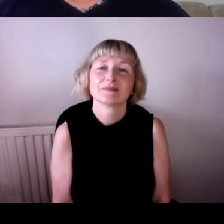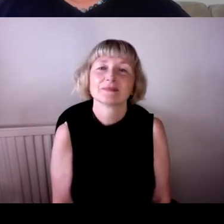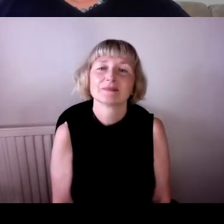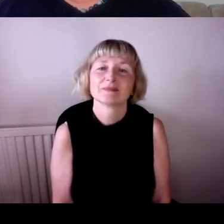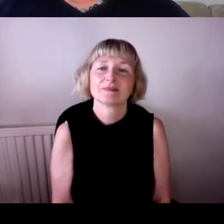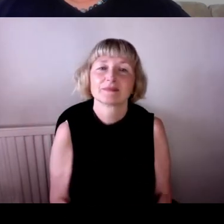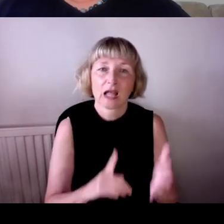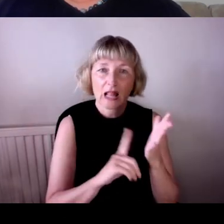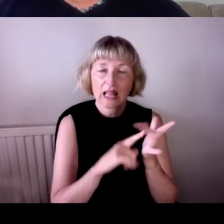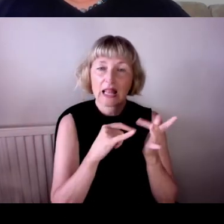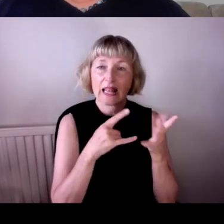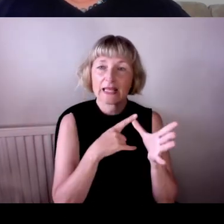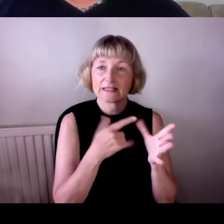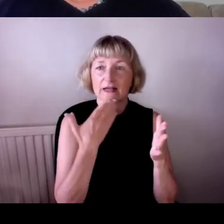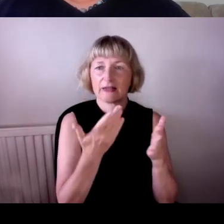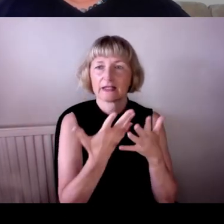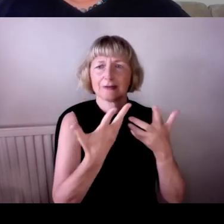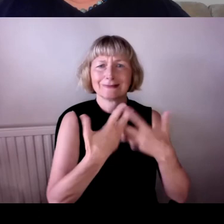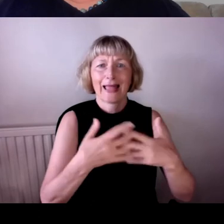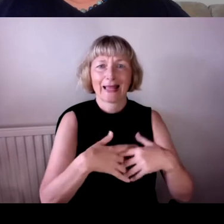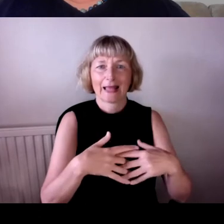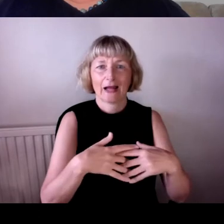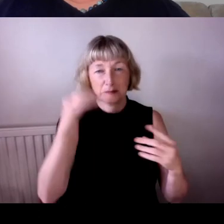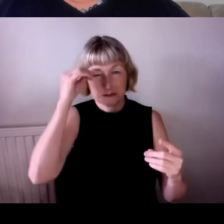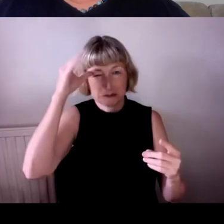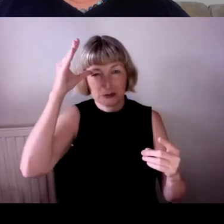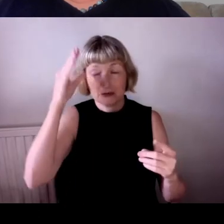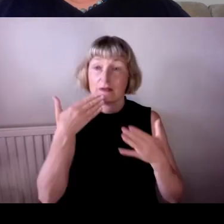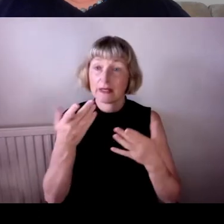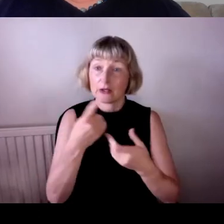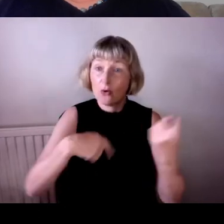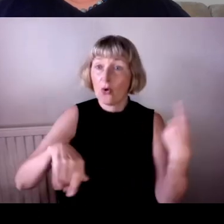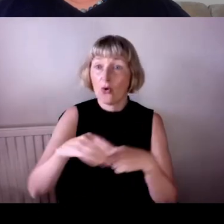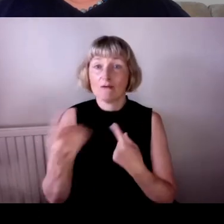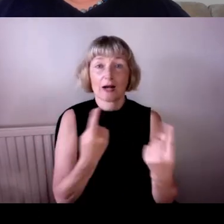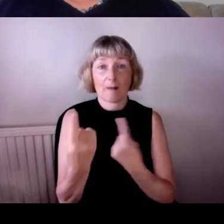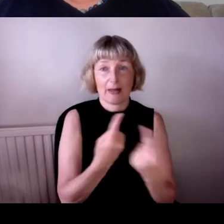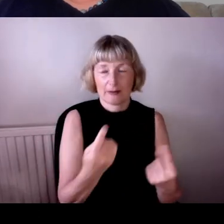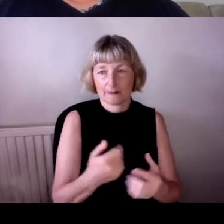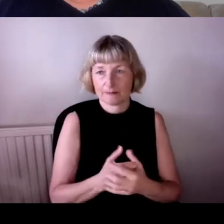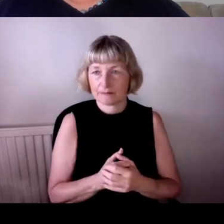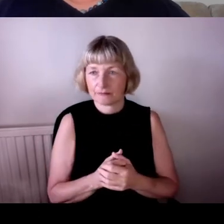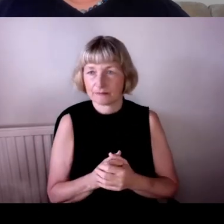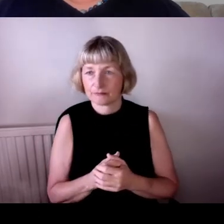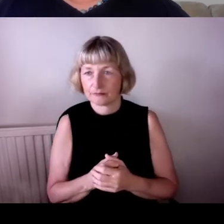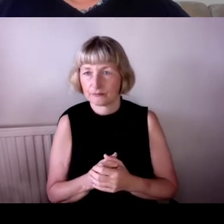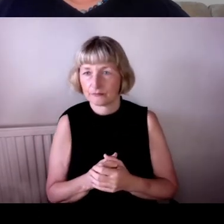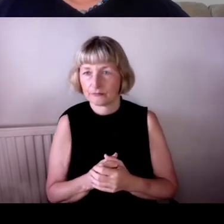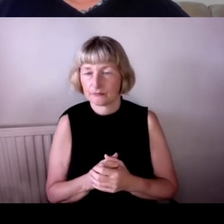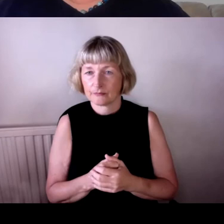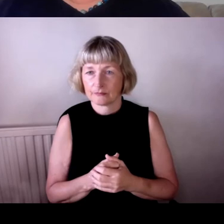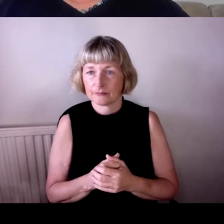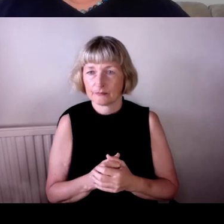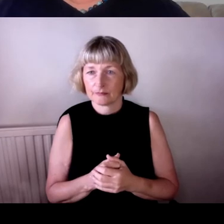Thanks to Lisa for being our tech guru. And thank you all very much for attending. I'm going to put into the